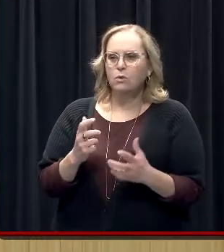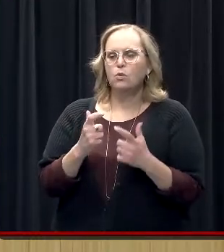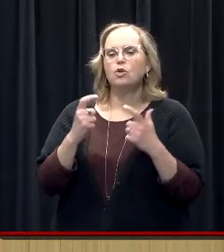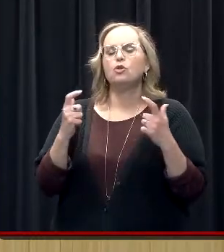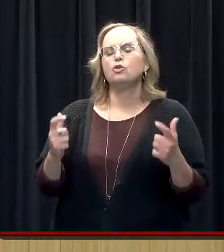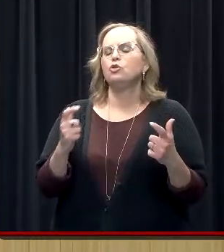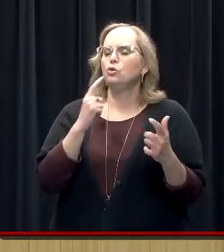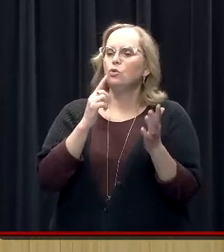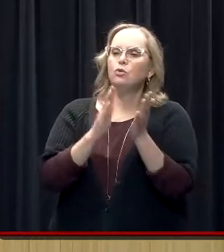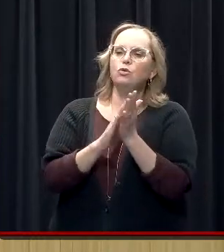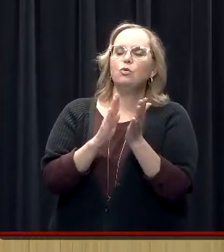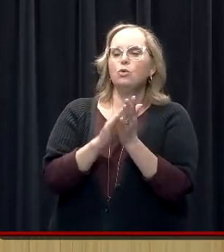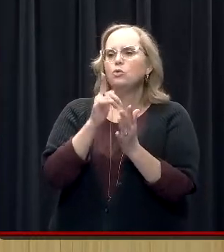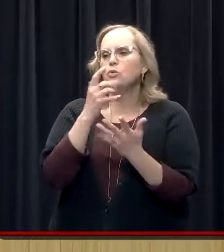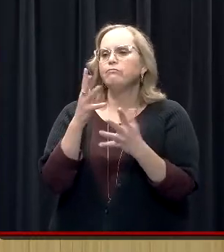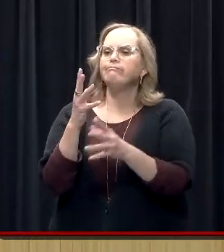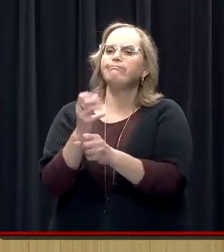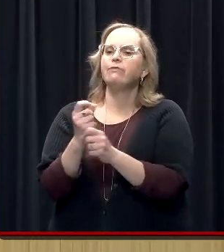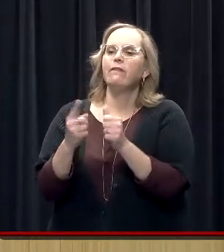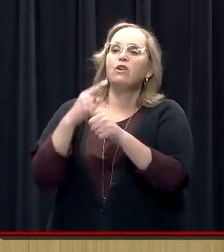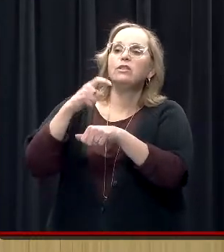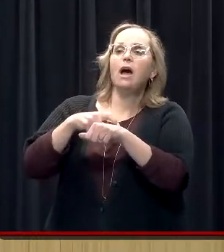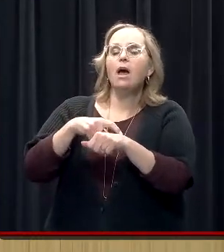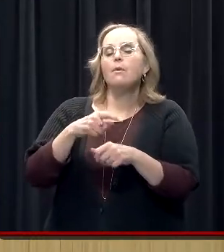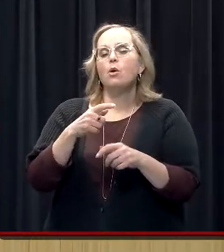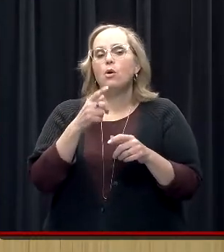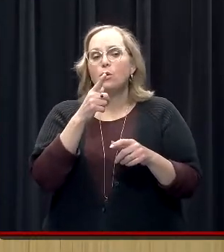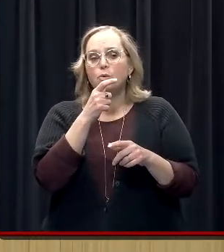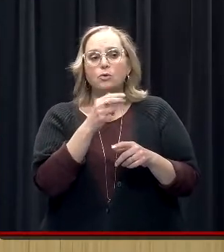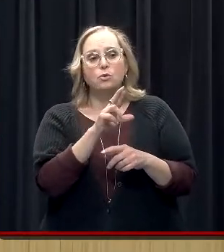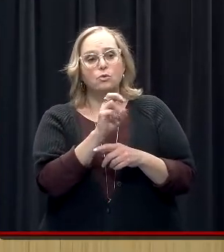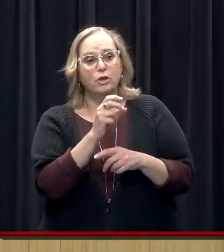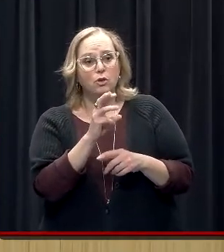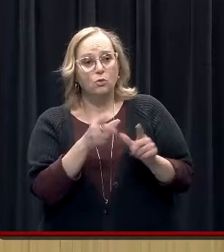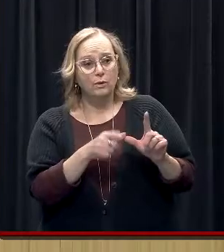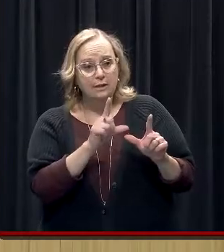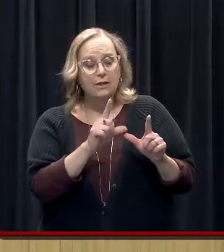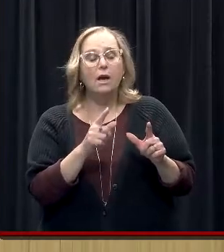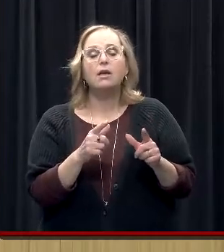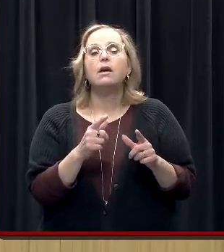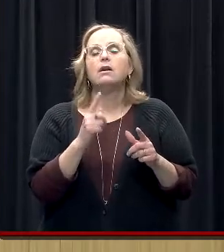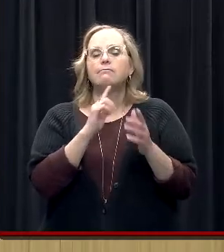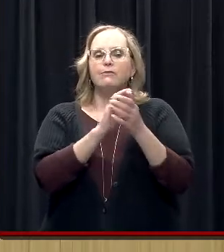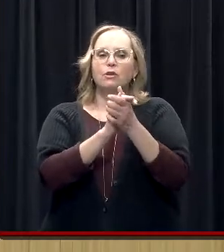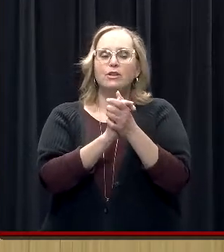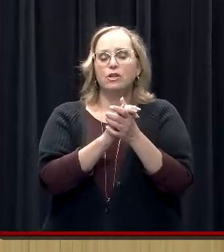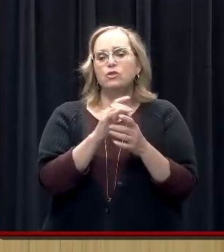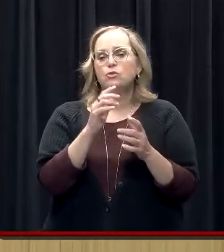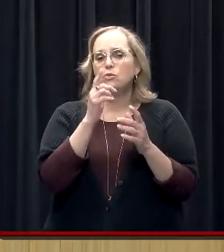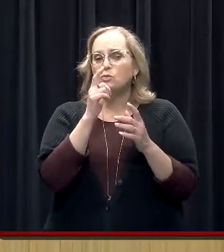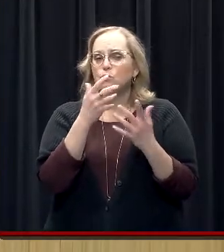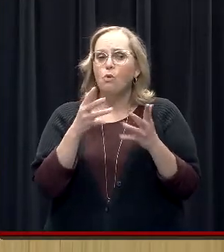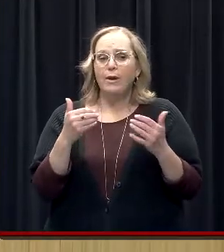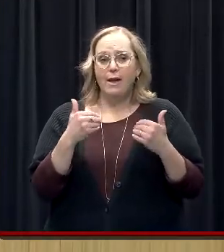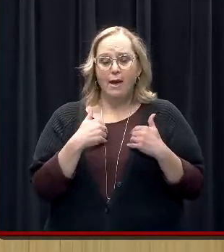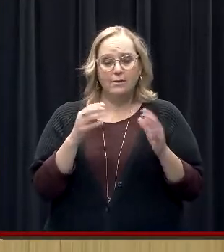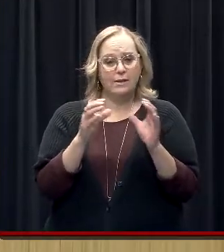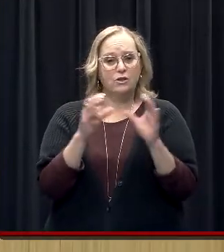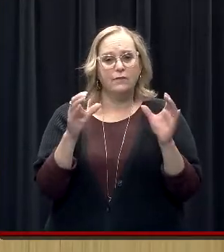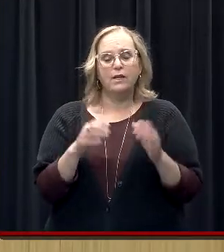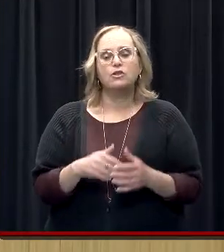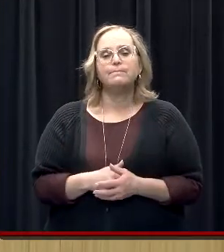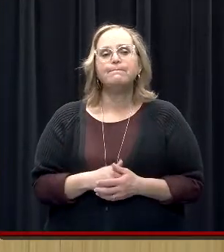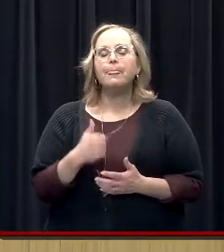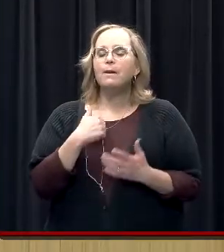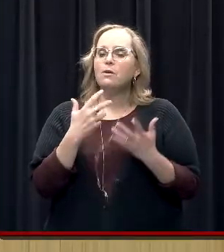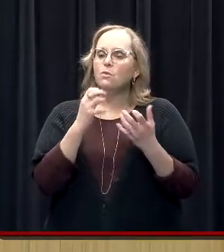those renewing, and those teachers and educators in our district who already have that certification. I just wanted to